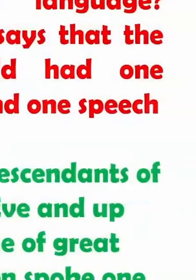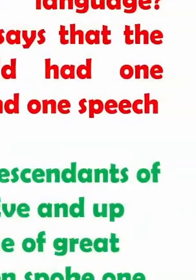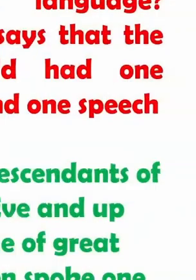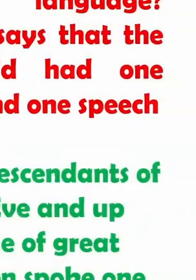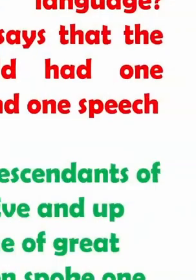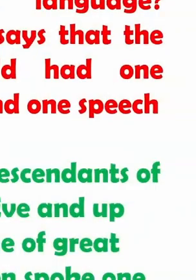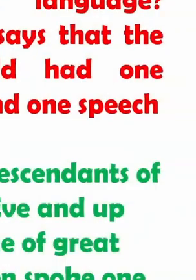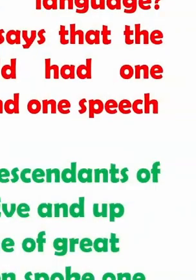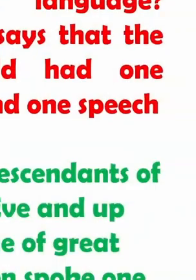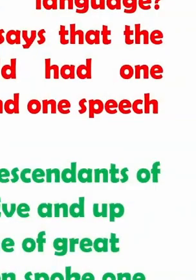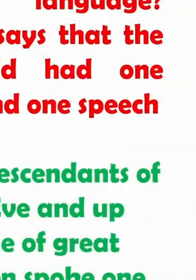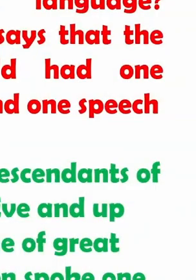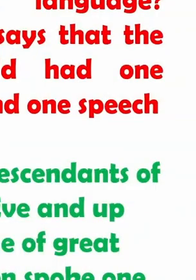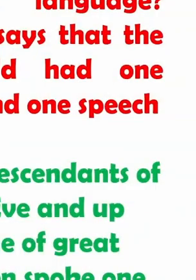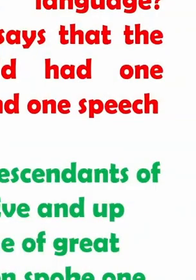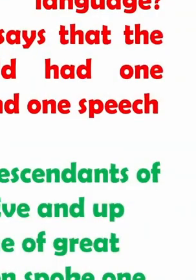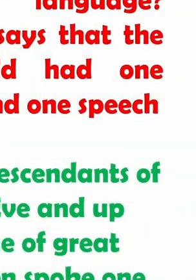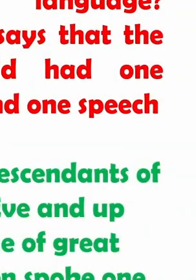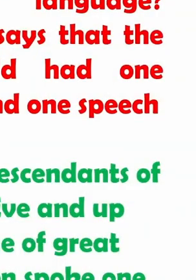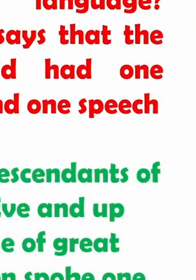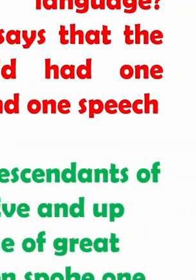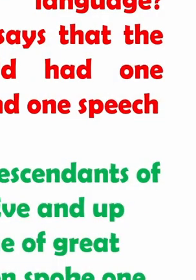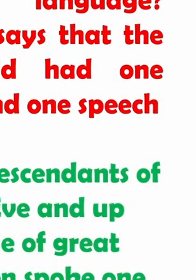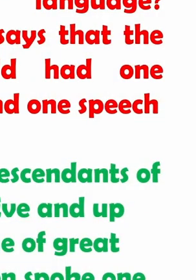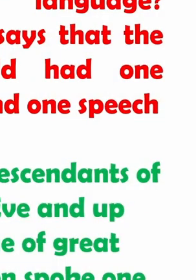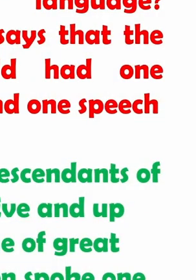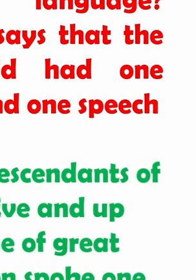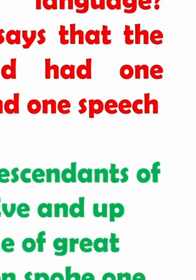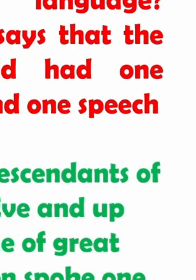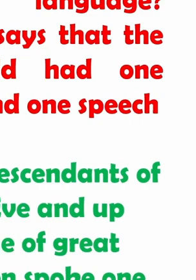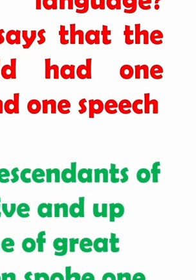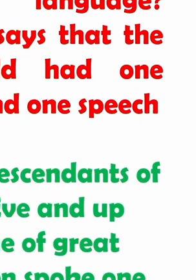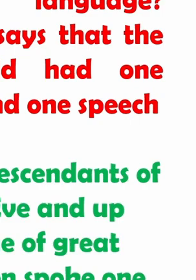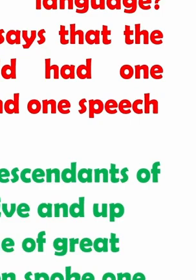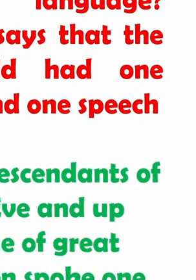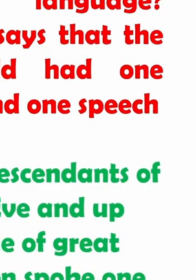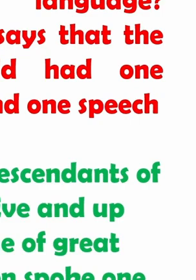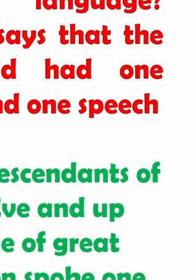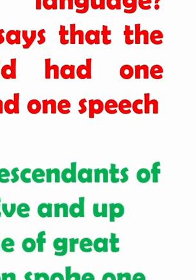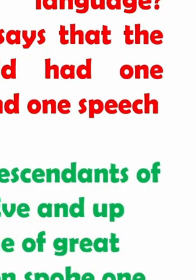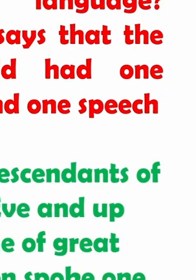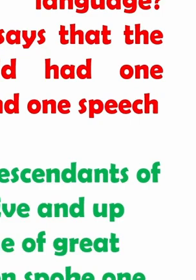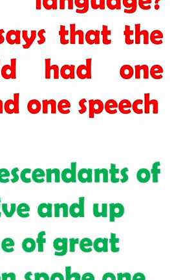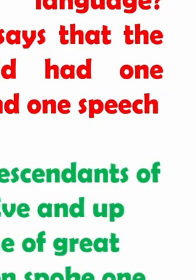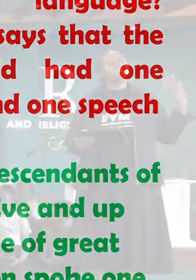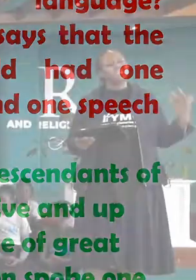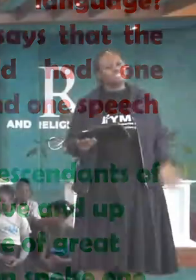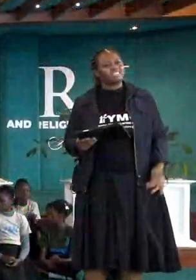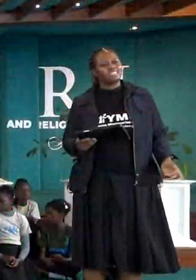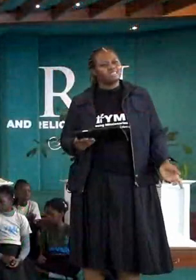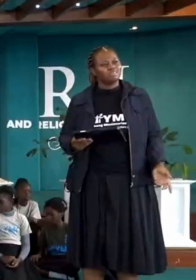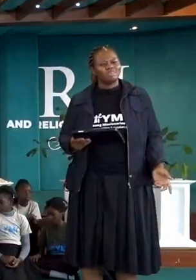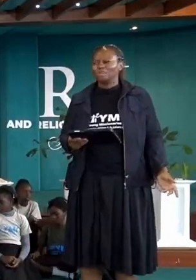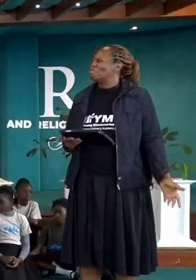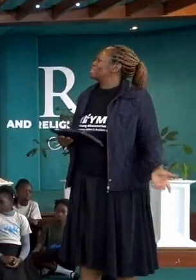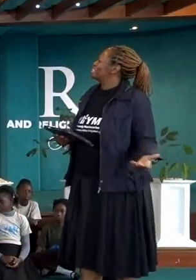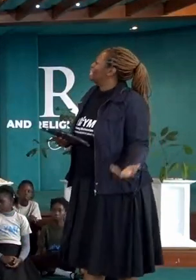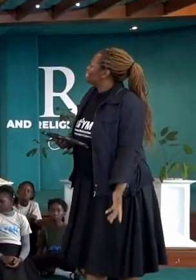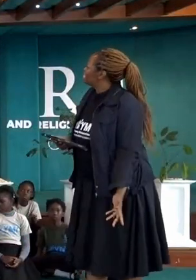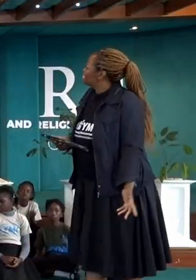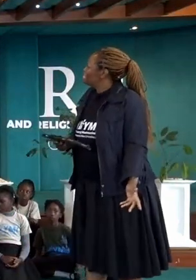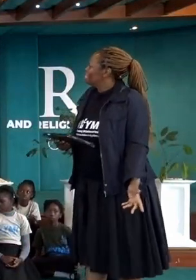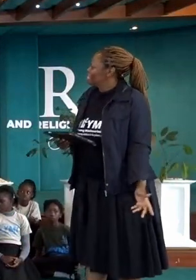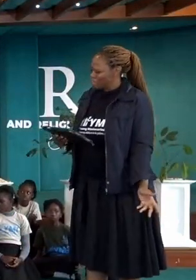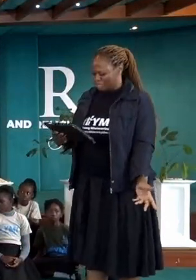Eve. And up until the time of the great flood, everyone spoke the same language. What changed?